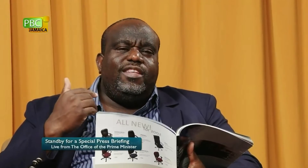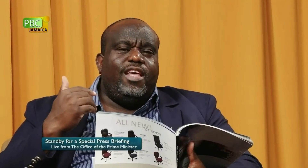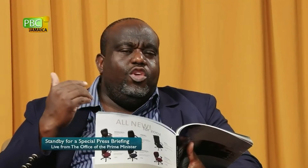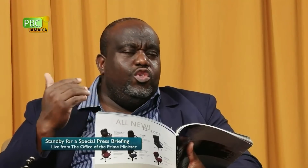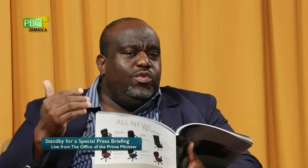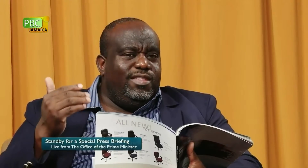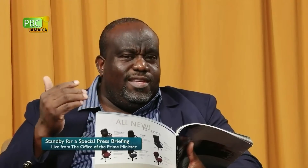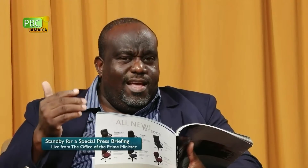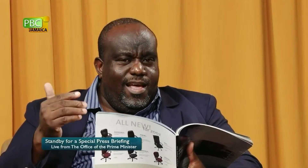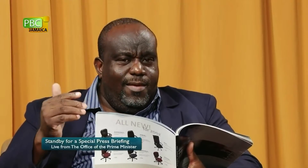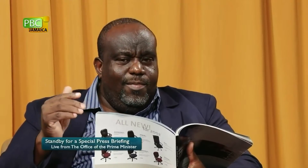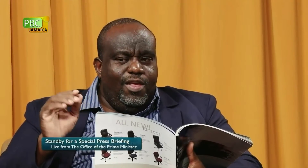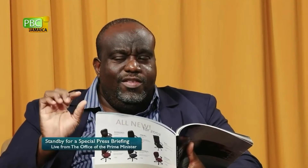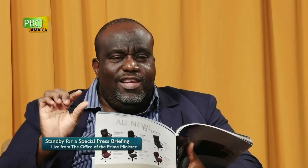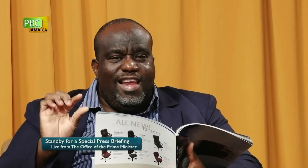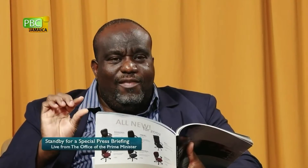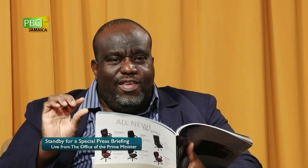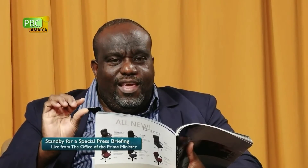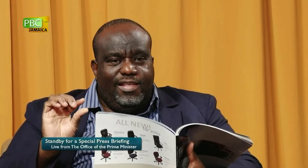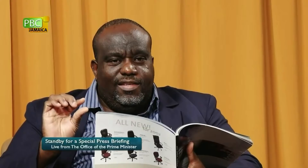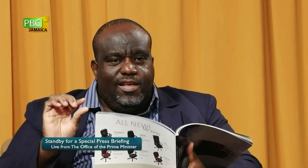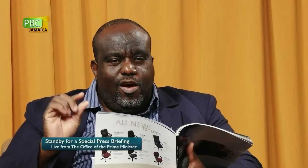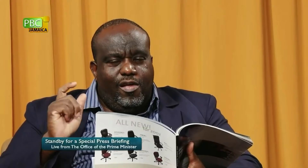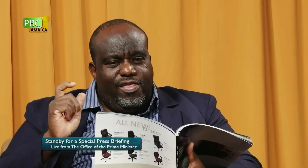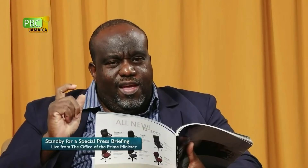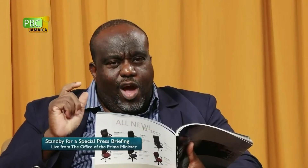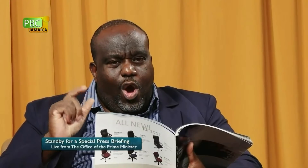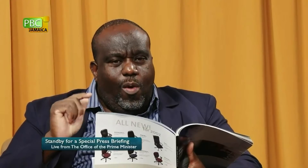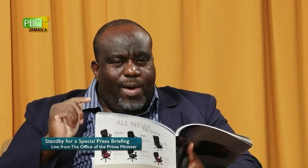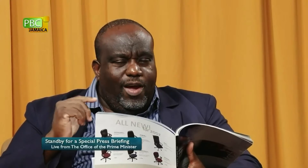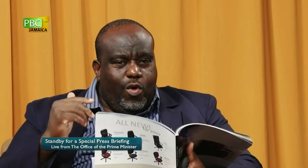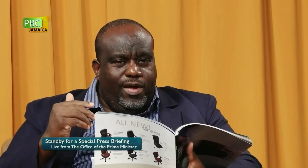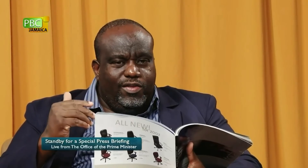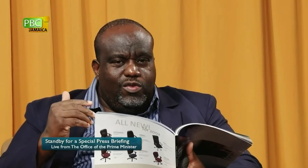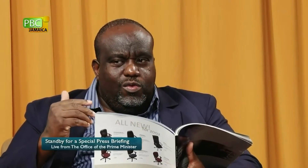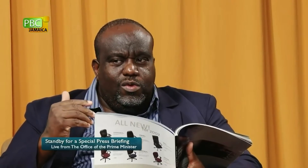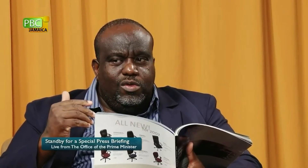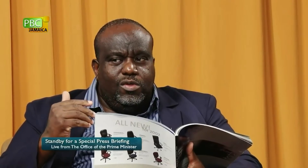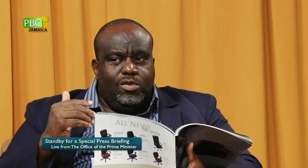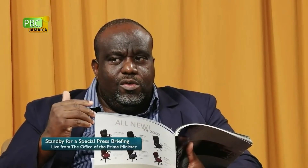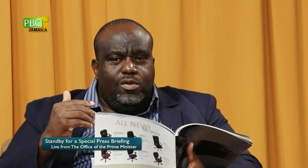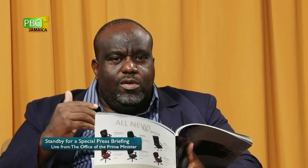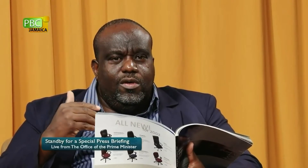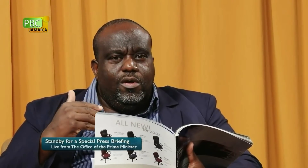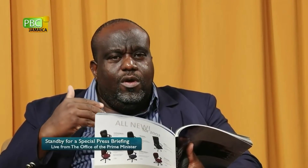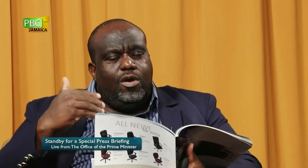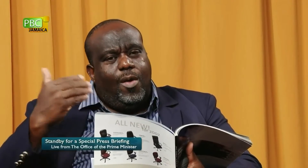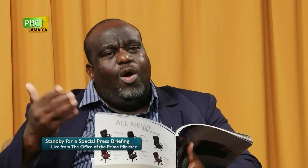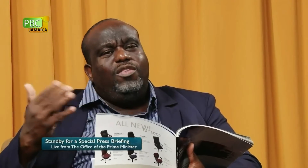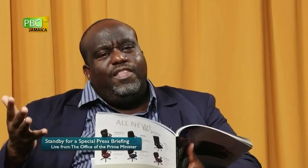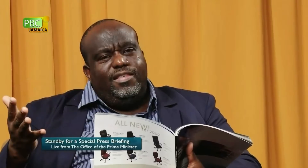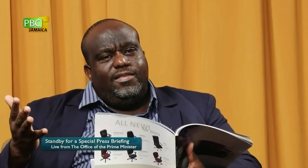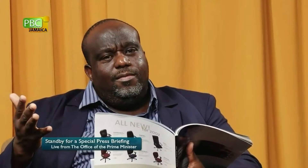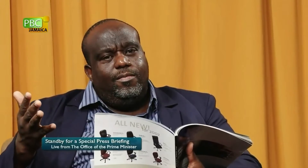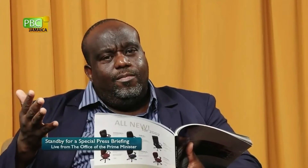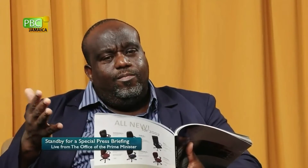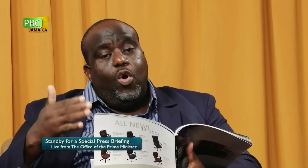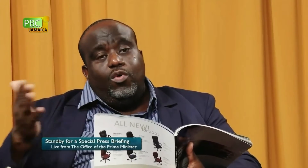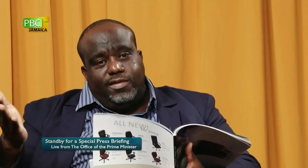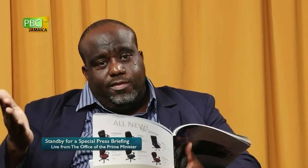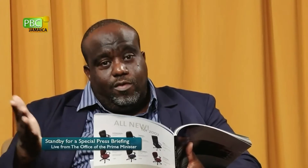would suggest that you use the time to navigate or think, how am I going to come out of